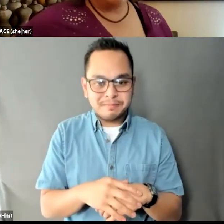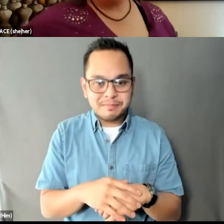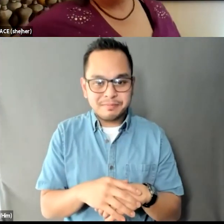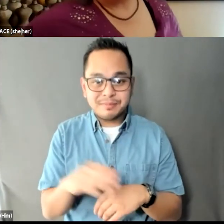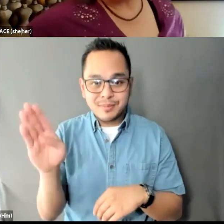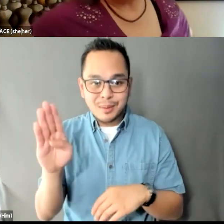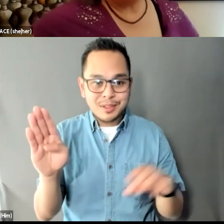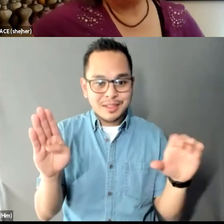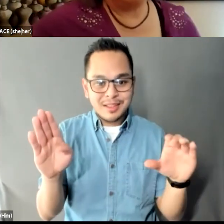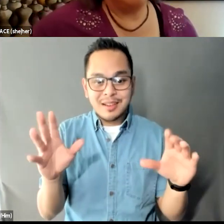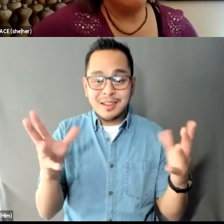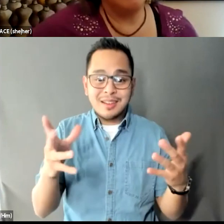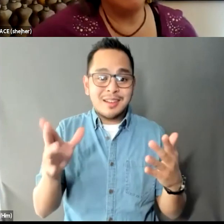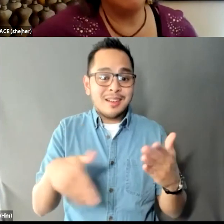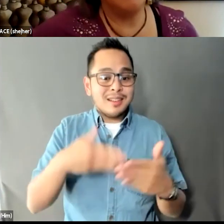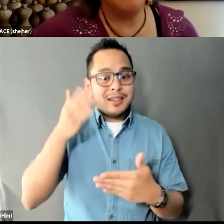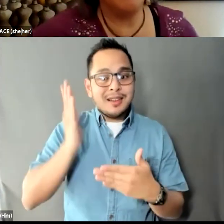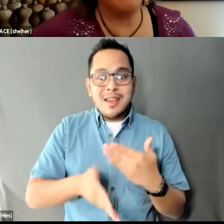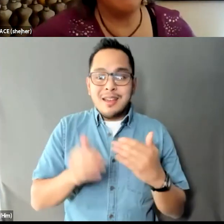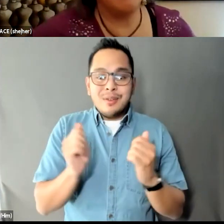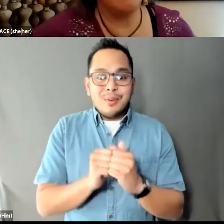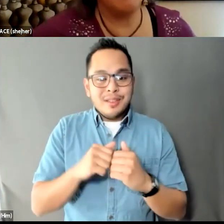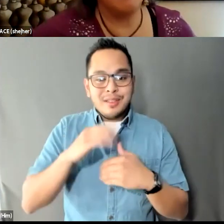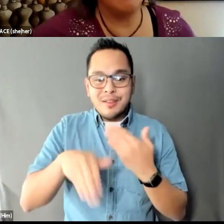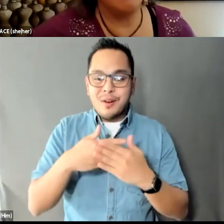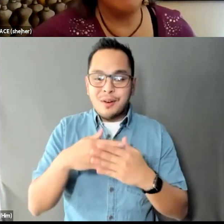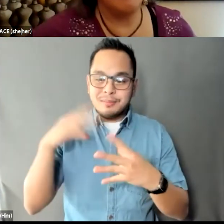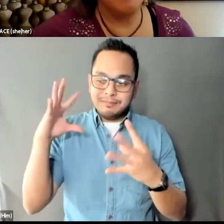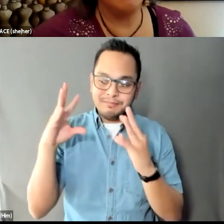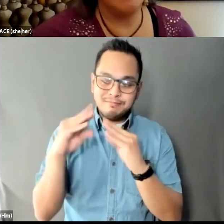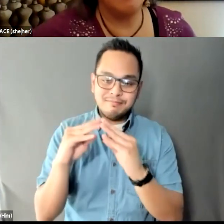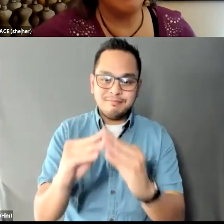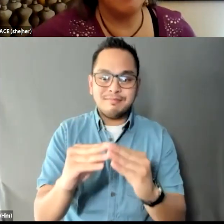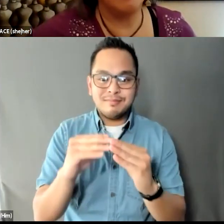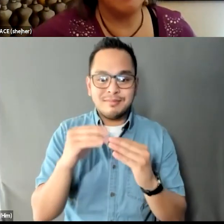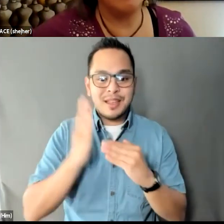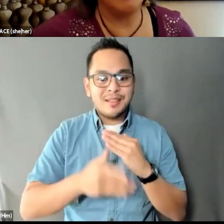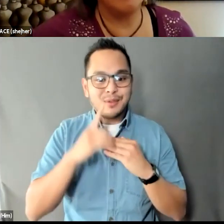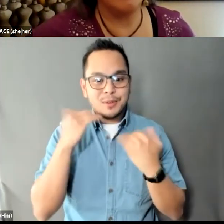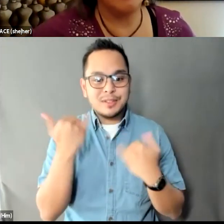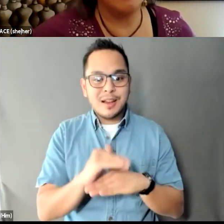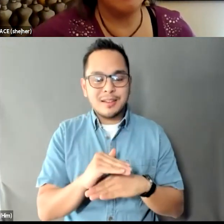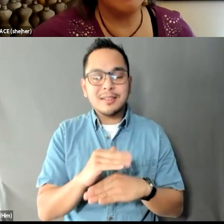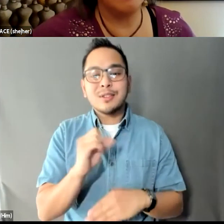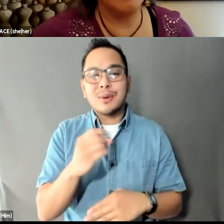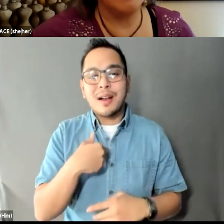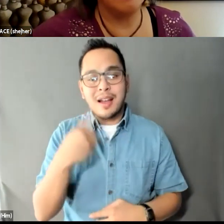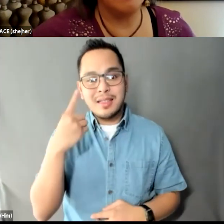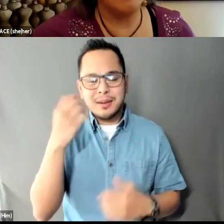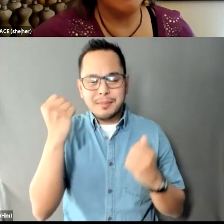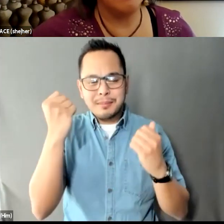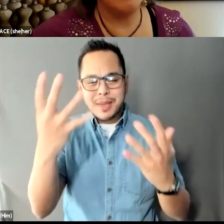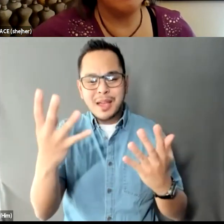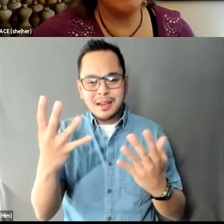Barbara, Cynthia, this is the end of the Rootwork series. This is the end of tonight. But I think that so many